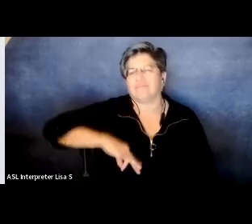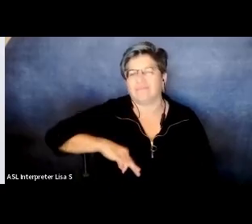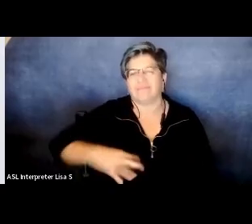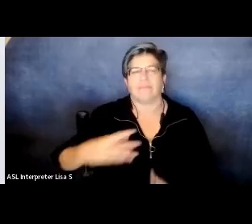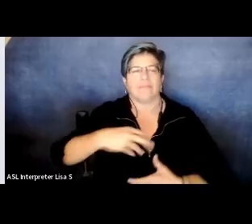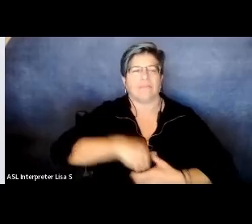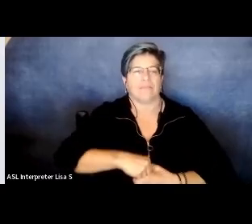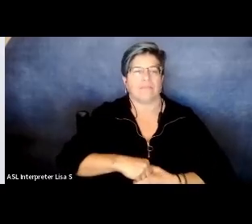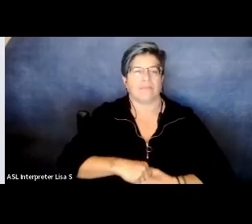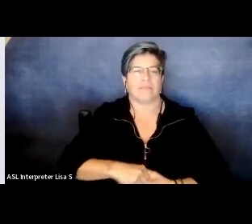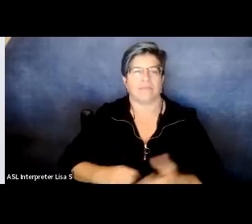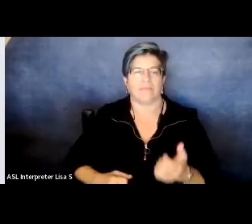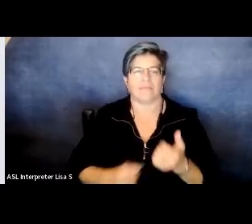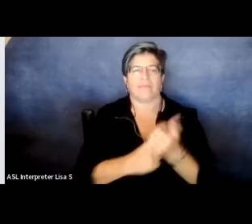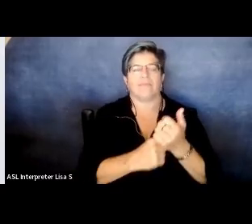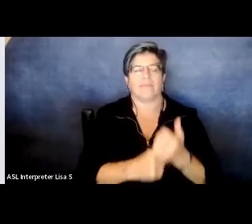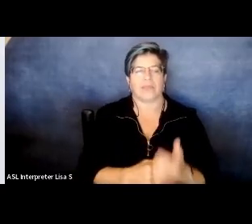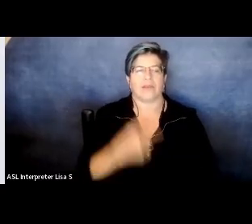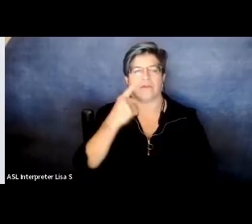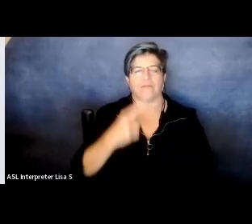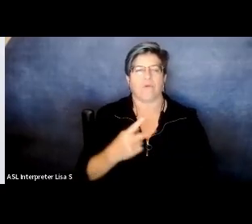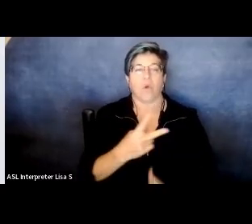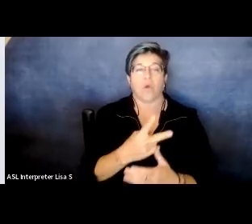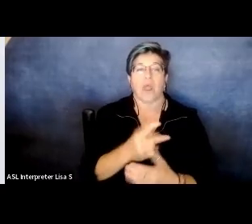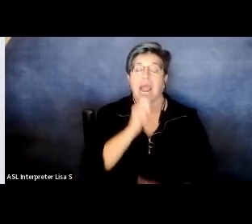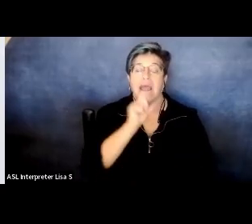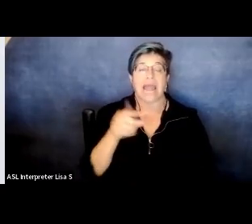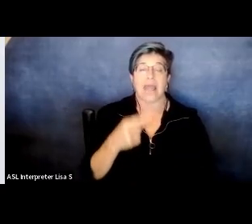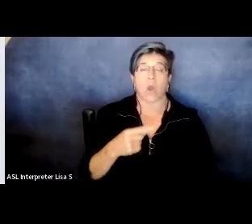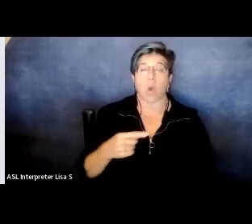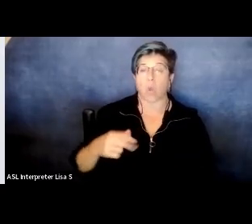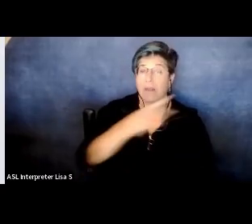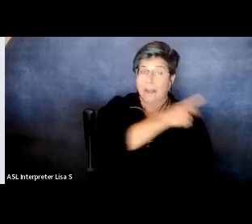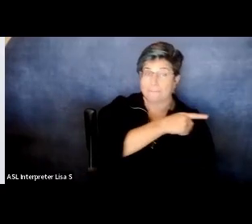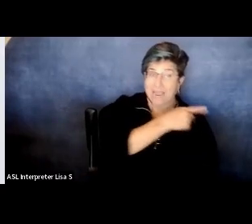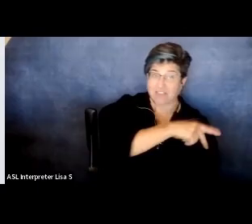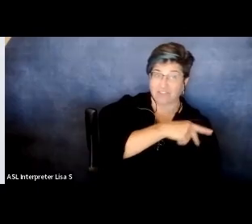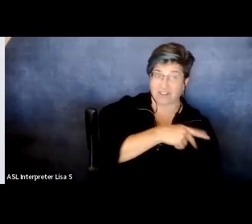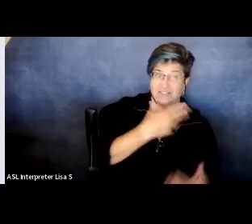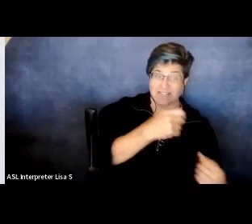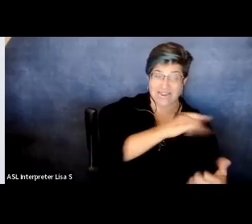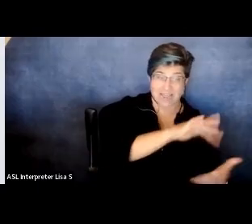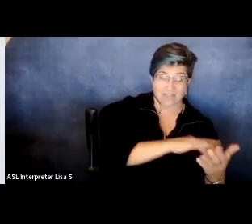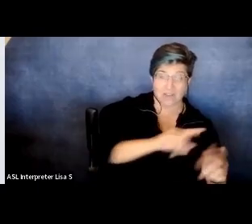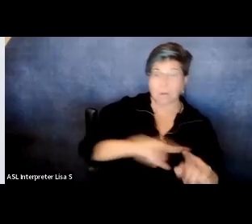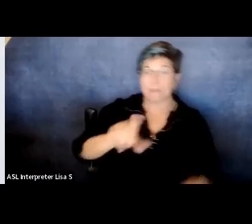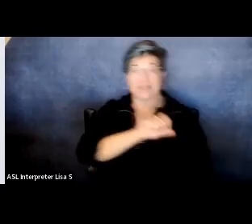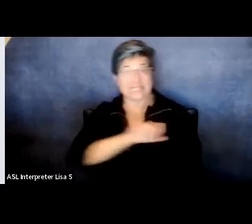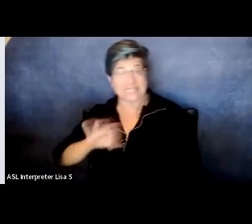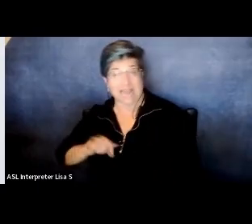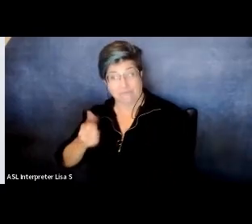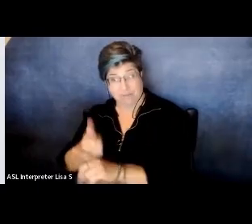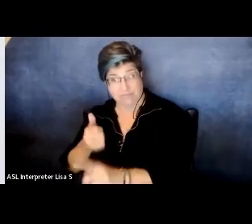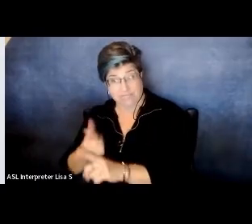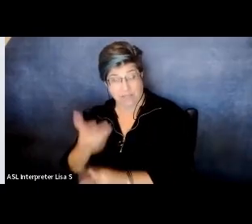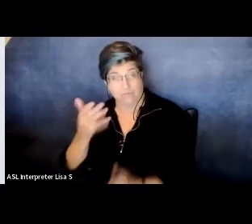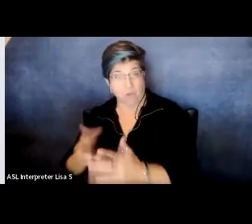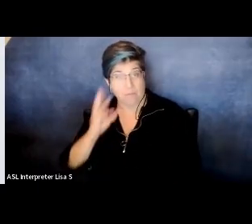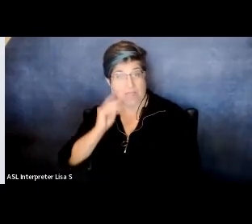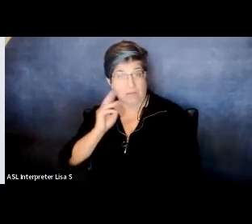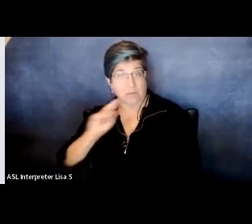including support for both not just the patients of a health center, but for the staff who may have experienced